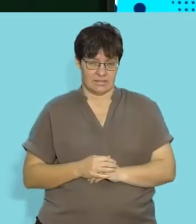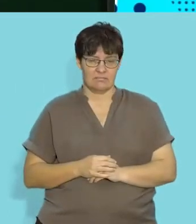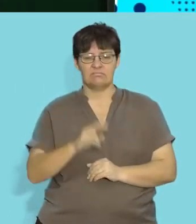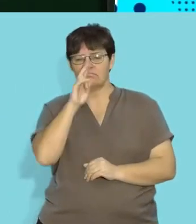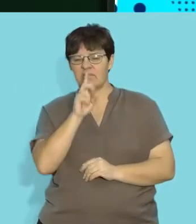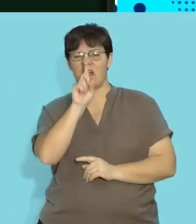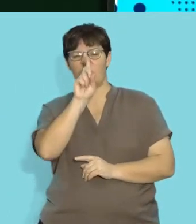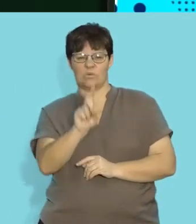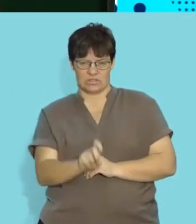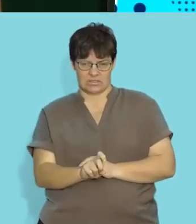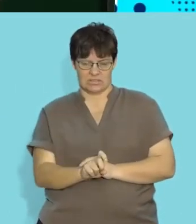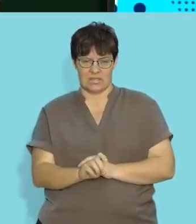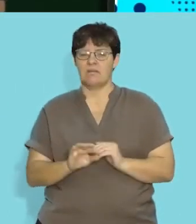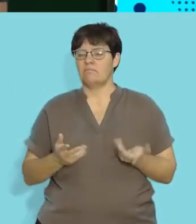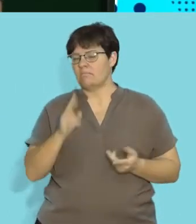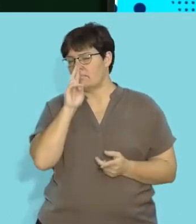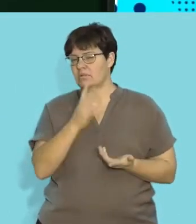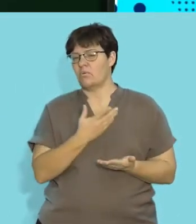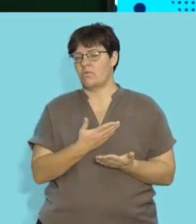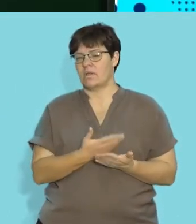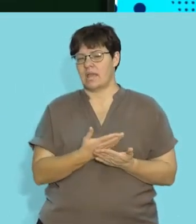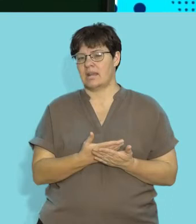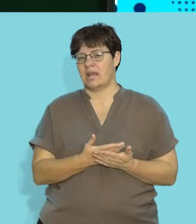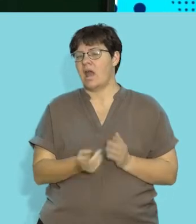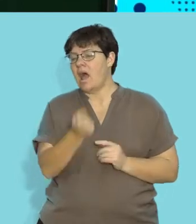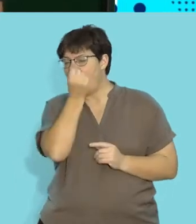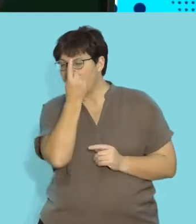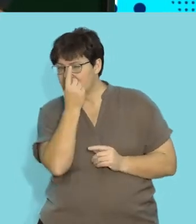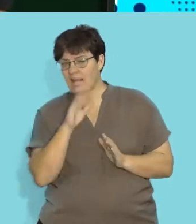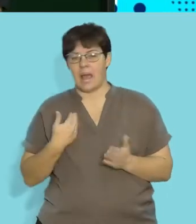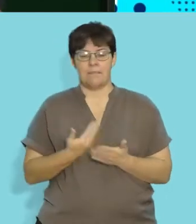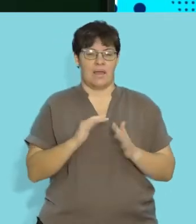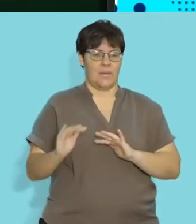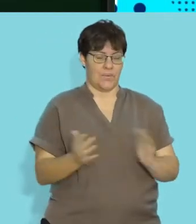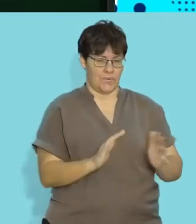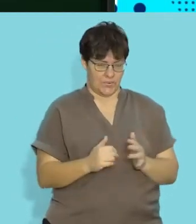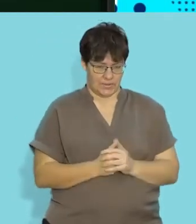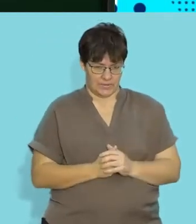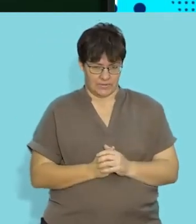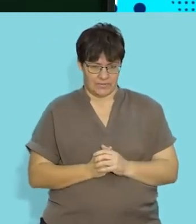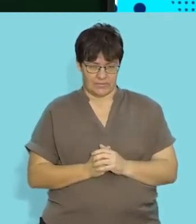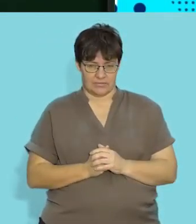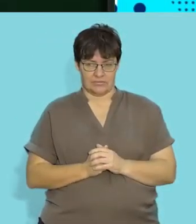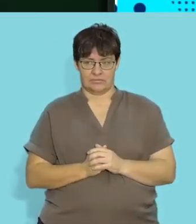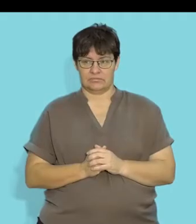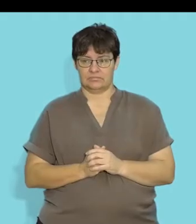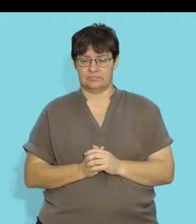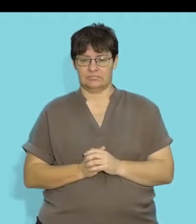that, let's take a few questions on this, and let's see if we can understand the applications of this in a better